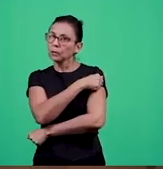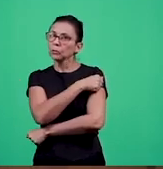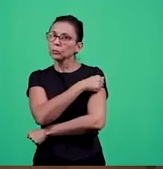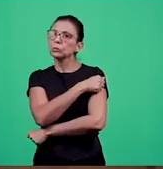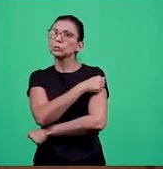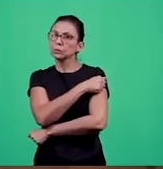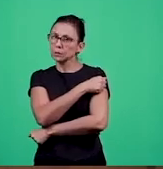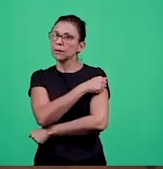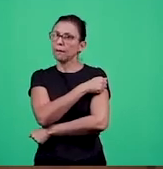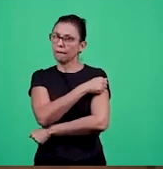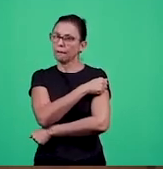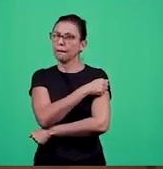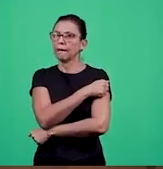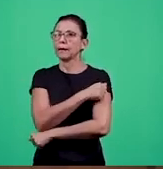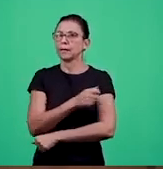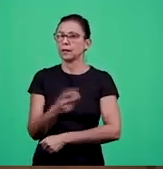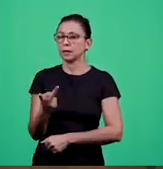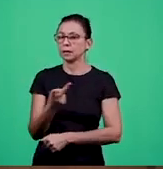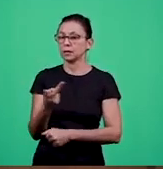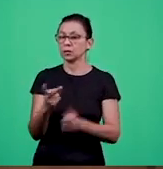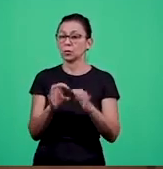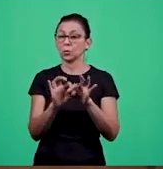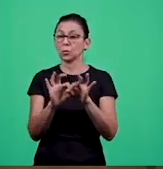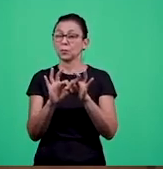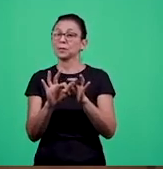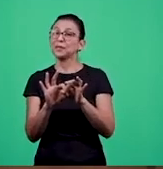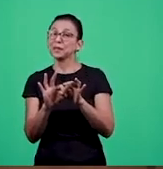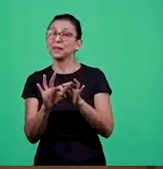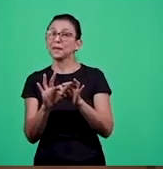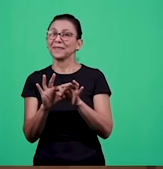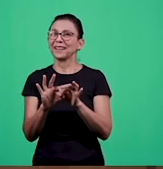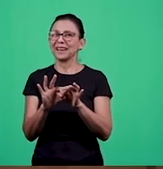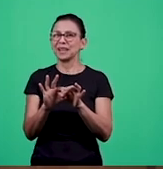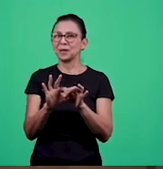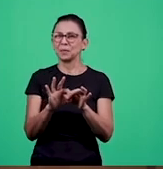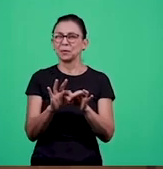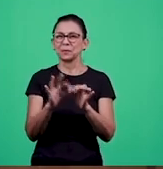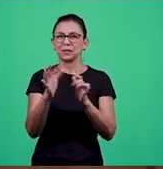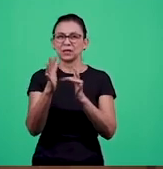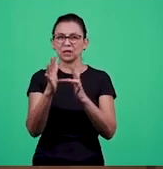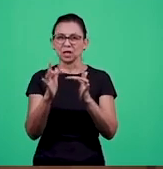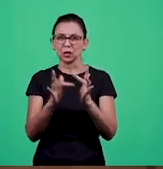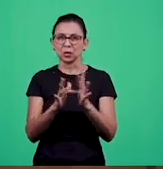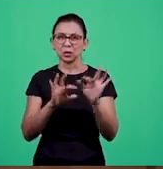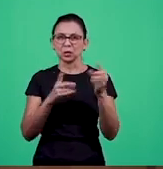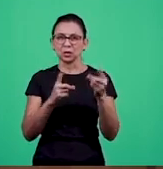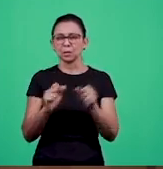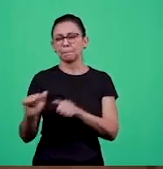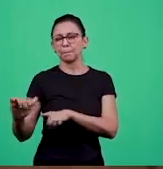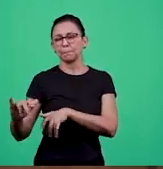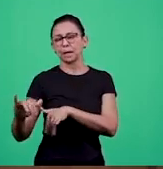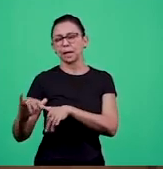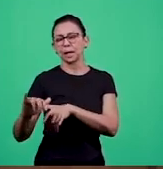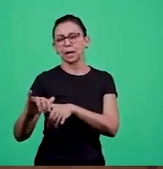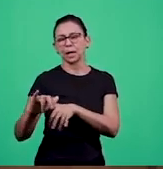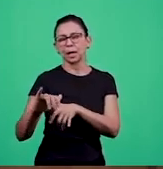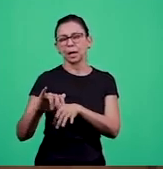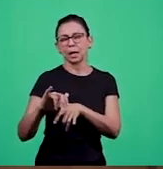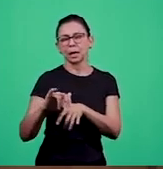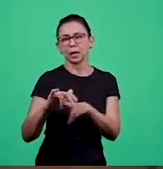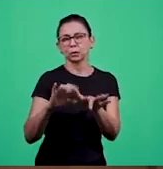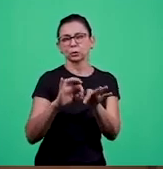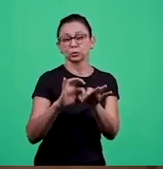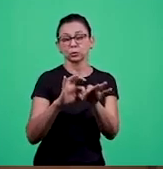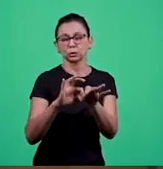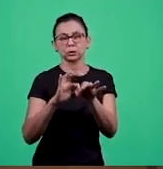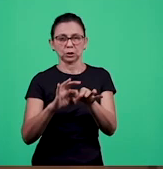they were students of the Lord and they had fellowship with Jesus. You know how? Because they walked together with Jesus. They